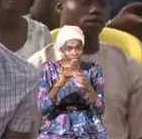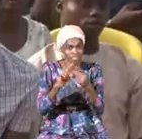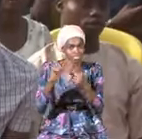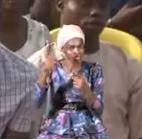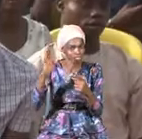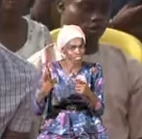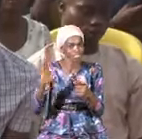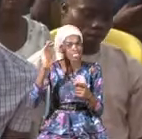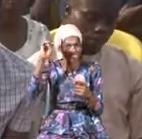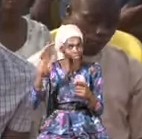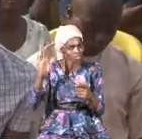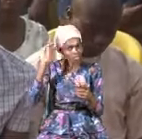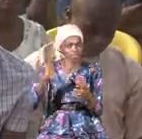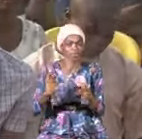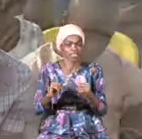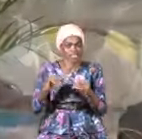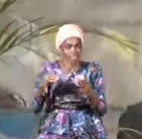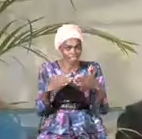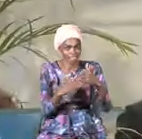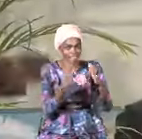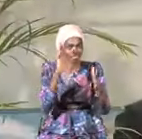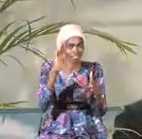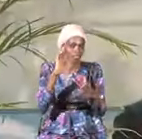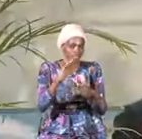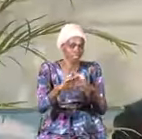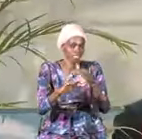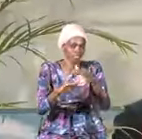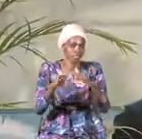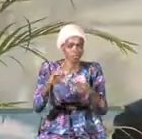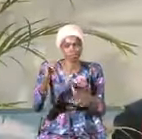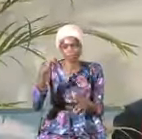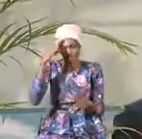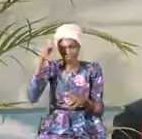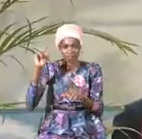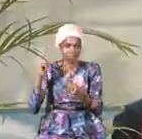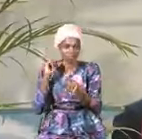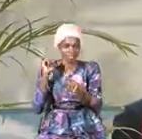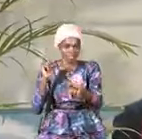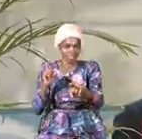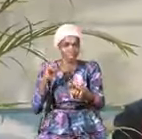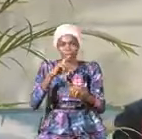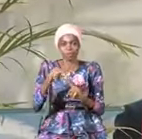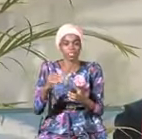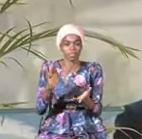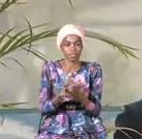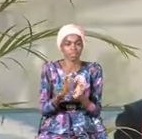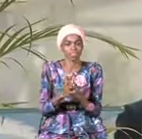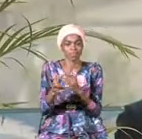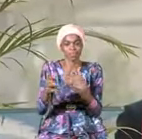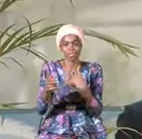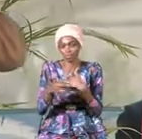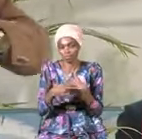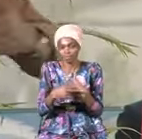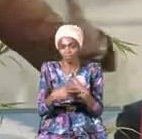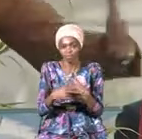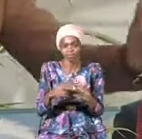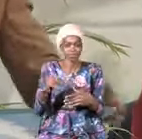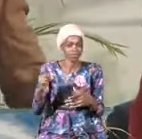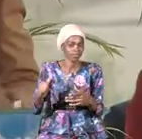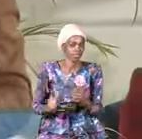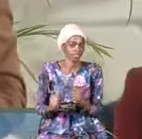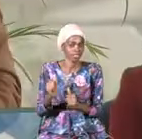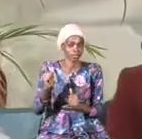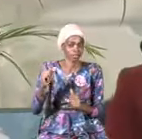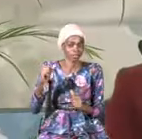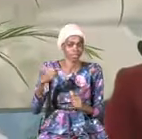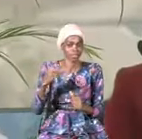important. And so for me, when I became the vice chancellor of Niger Delta University, even at the acting